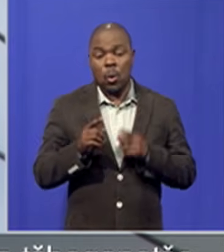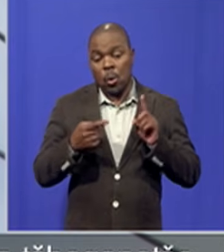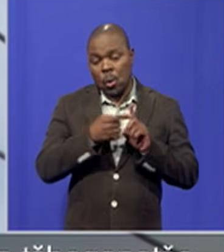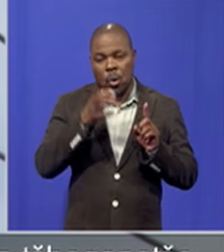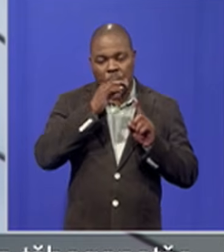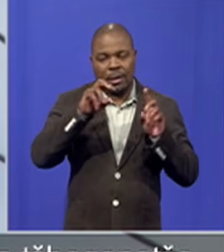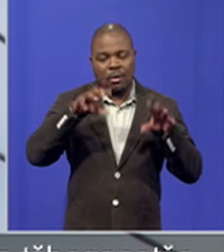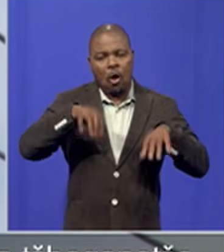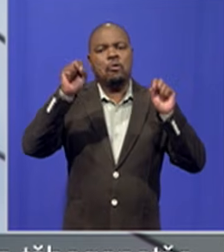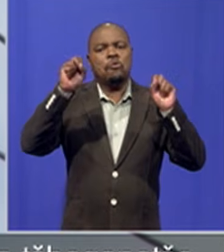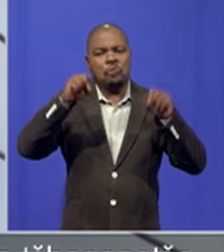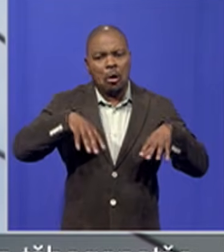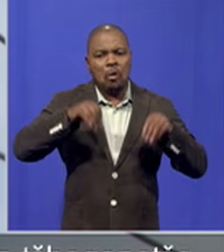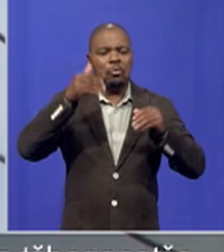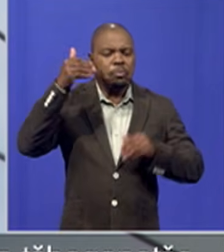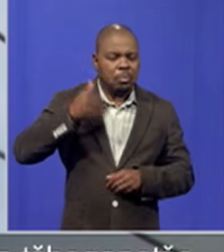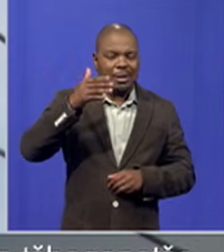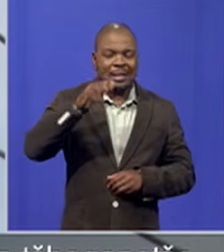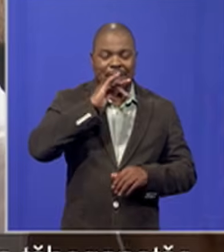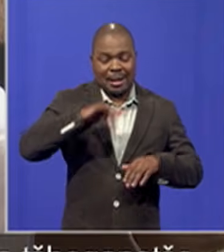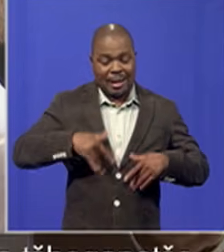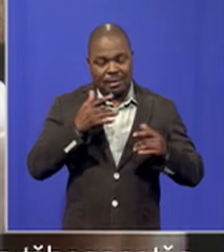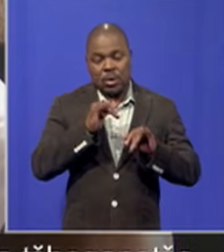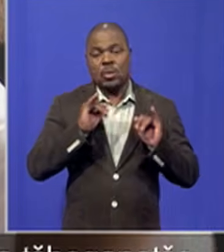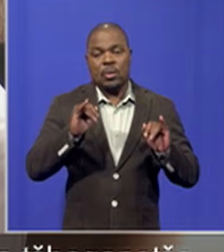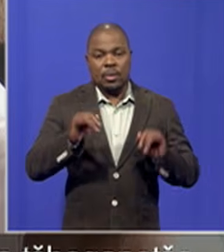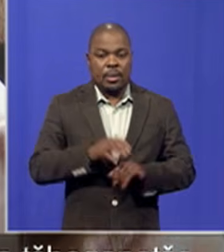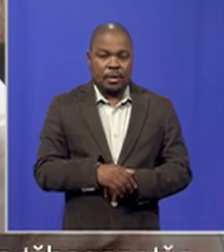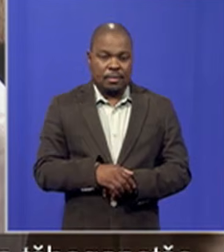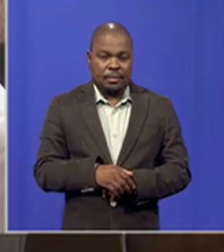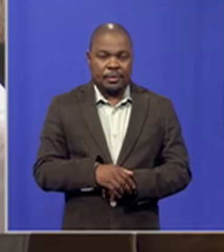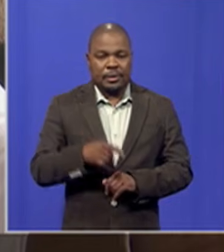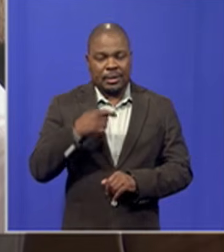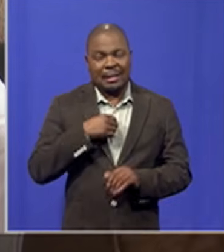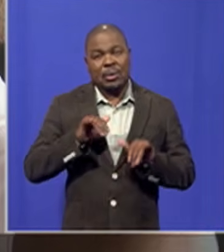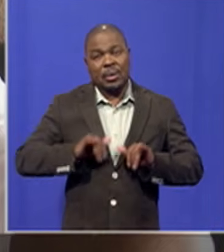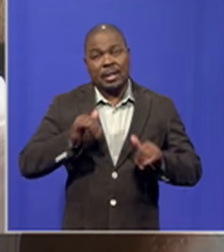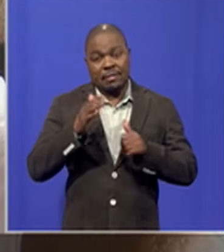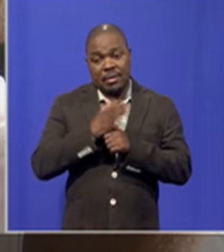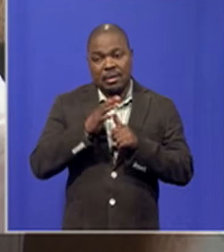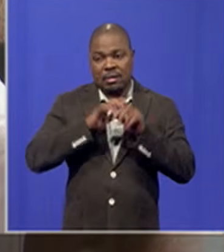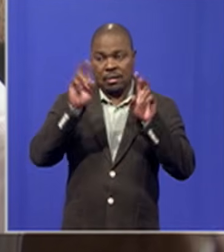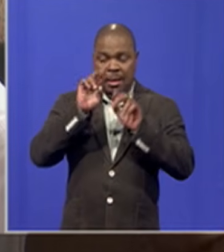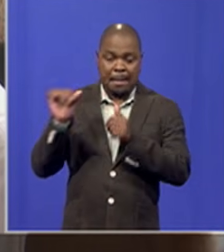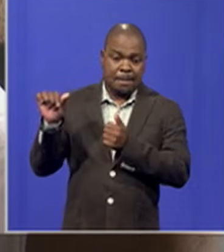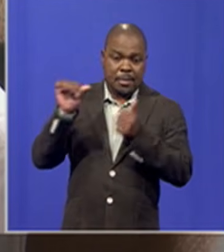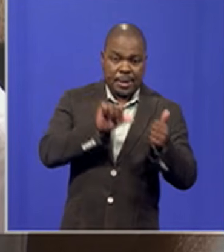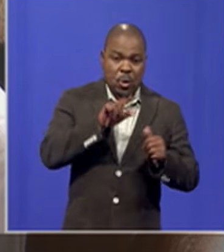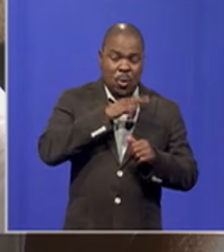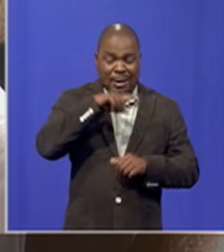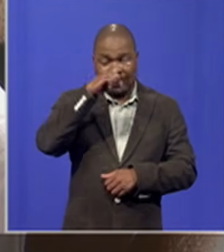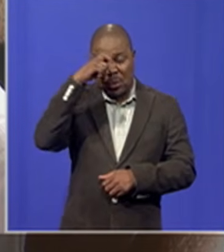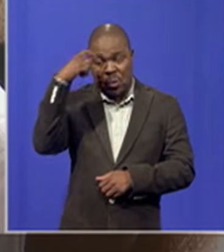go bea bophelo ba gagwe kotsing. Ge empa re rapela fela gore motlakase o kgutla pele go tšhesa